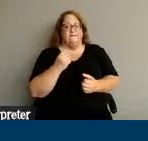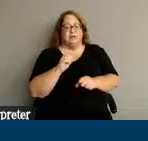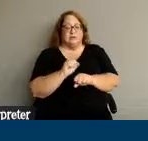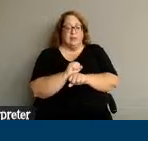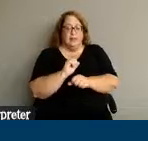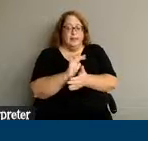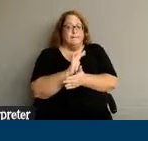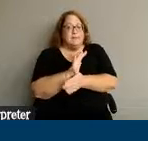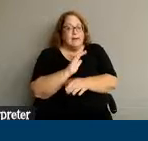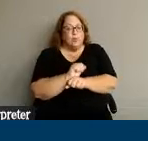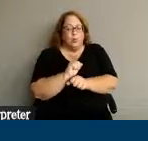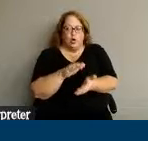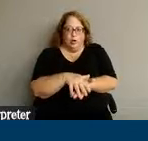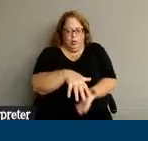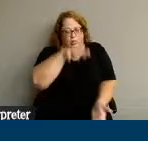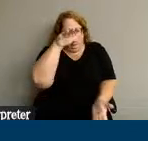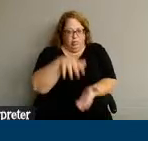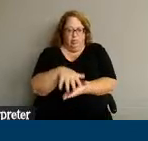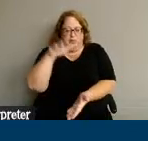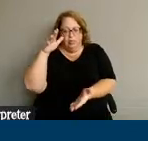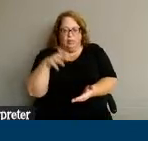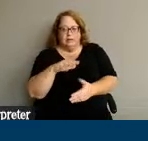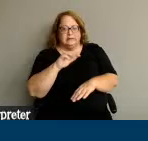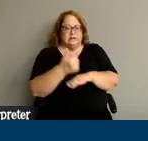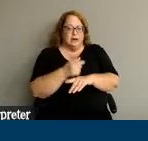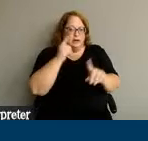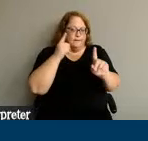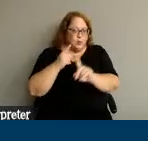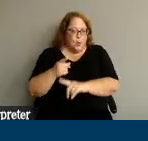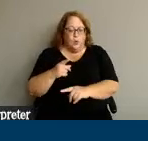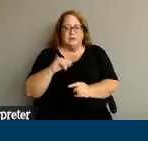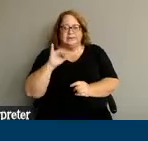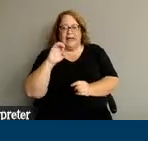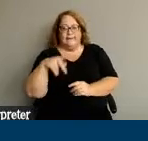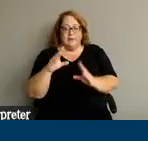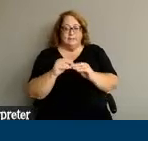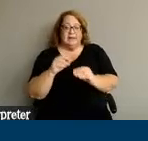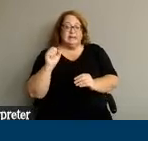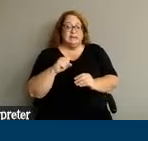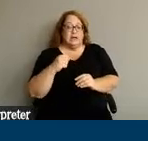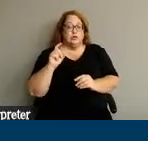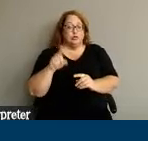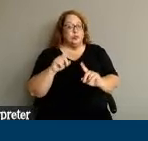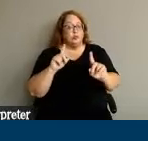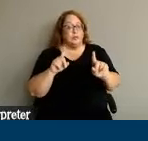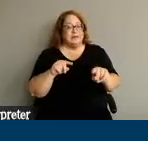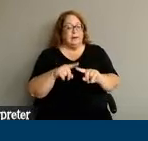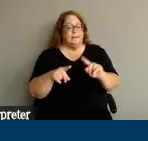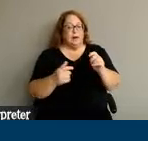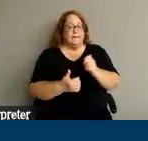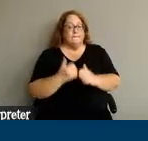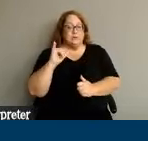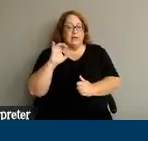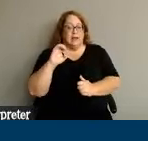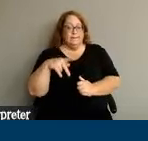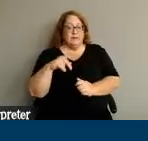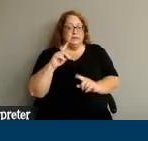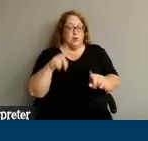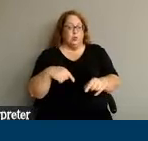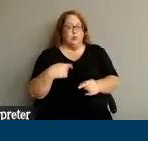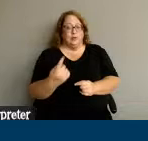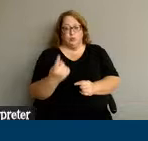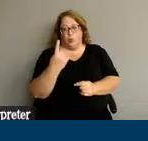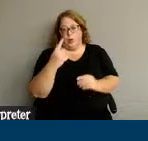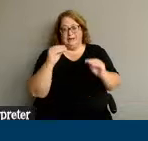paperwork, setting up goals, having IEP meetings, and yes, they're supposed to attend, but in most IEPs I go to, there's one